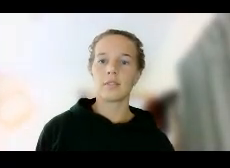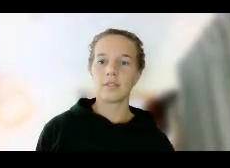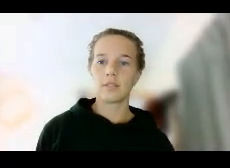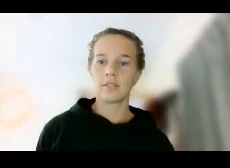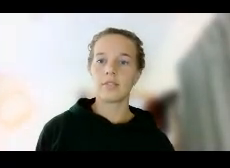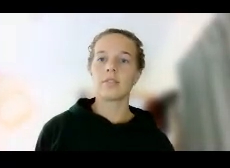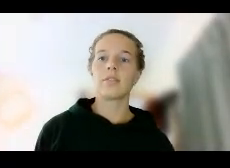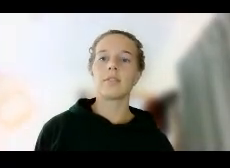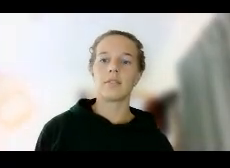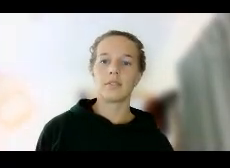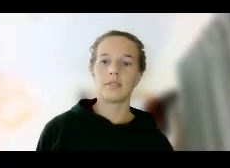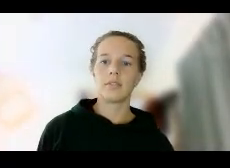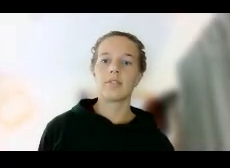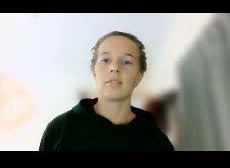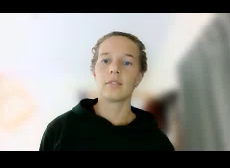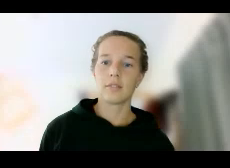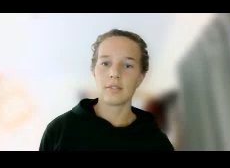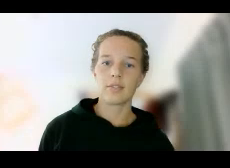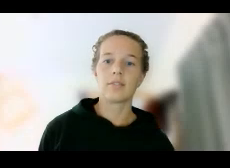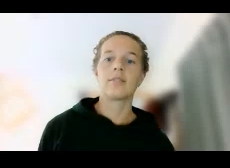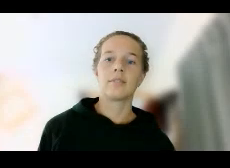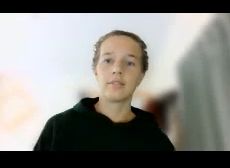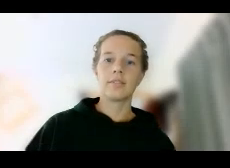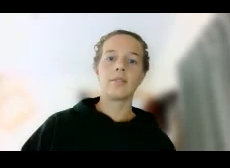fertilization program that nature supports.